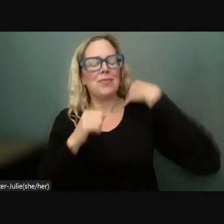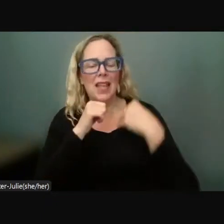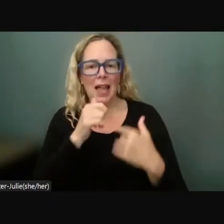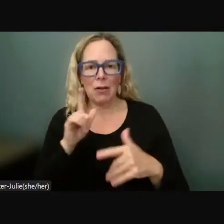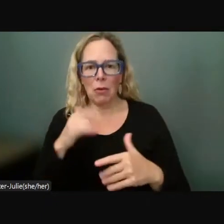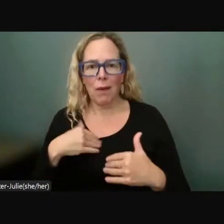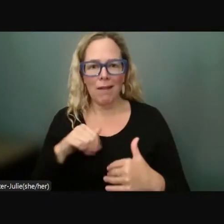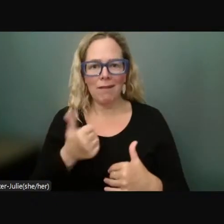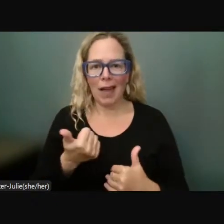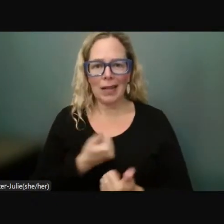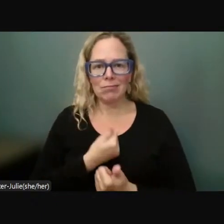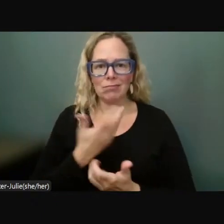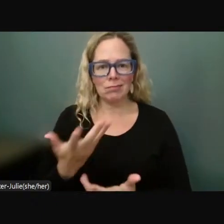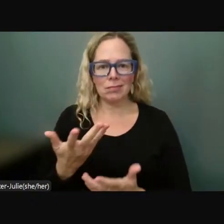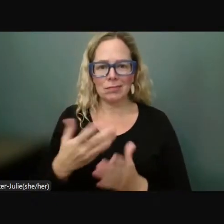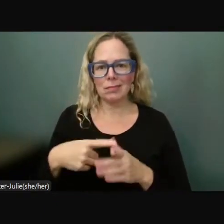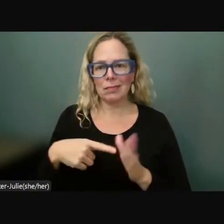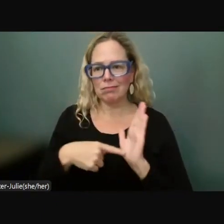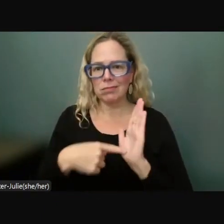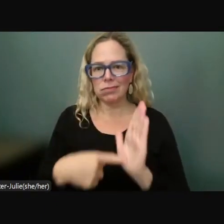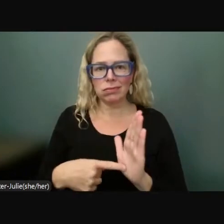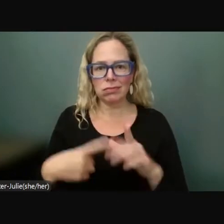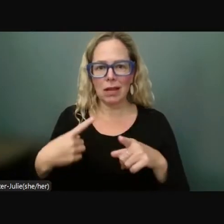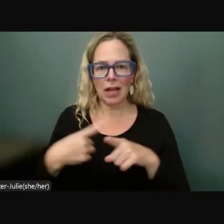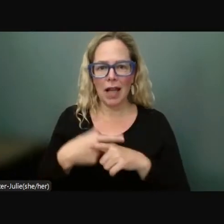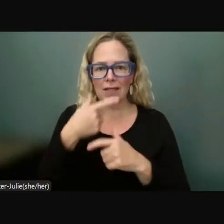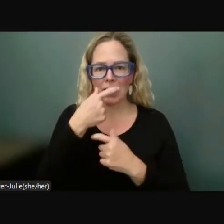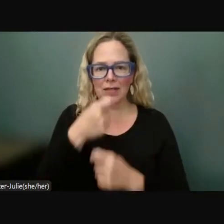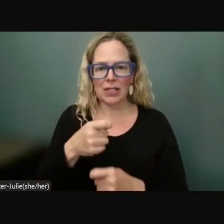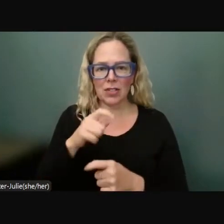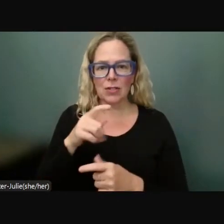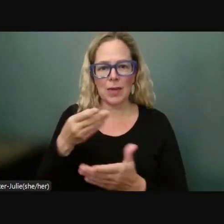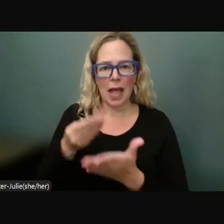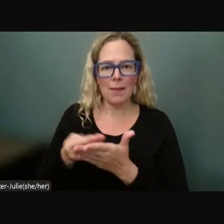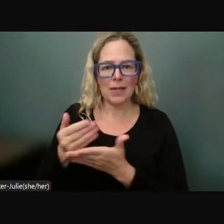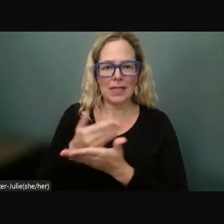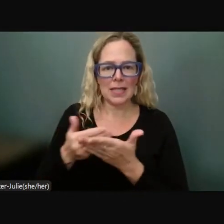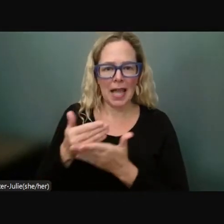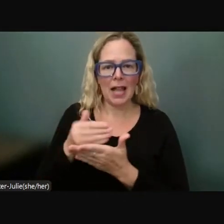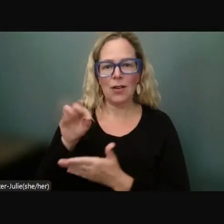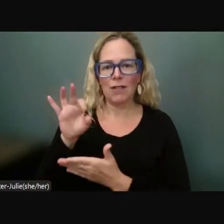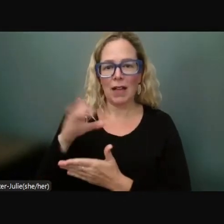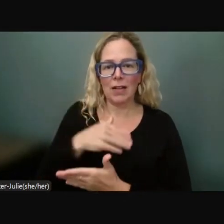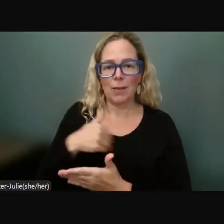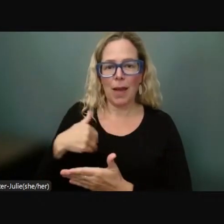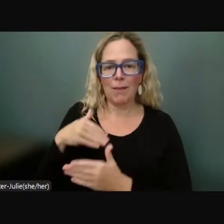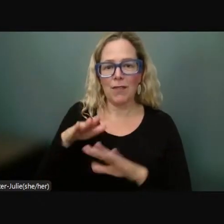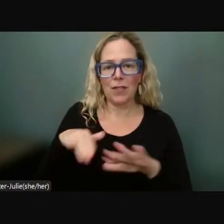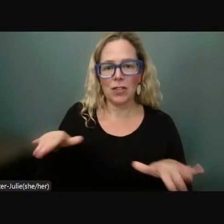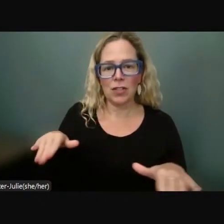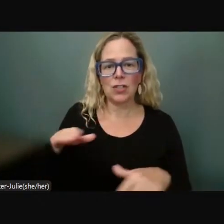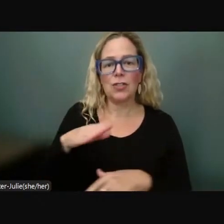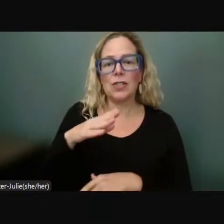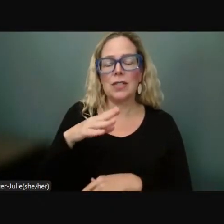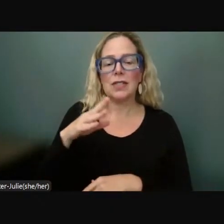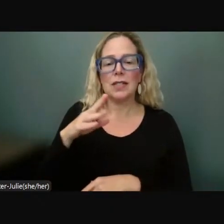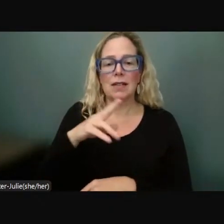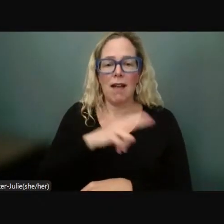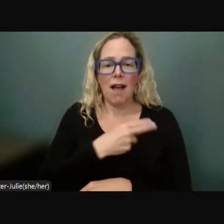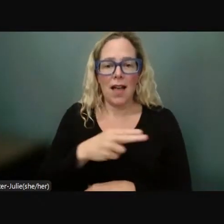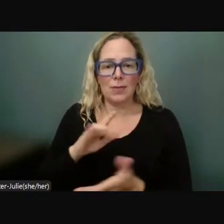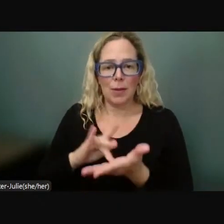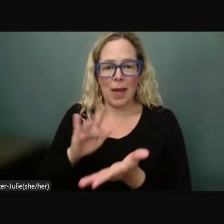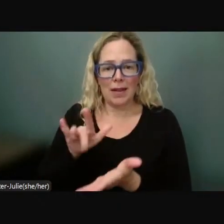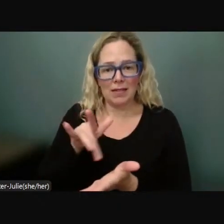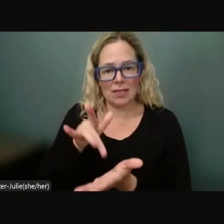disclosures that present a conflict of interest. I'm a salaried faculty member of Cincinnati Children's Hospital Medical Center, and on this slide have listed a couple